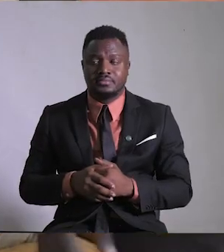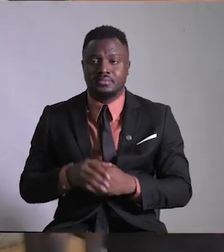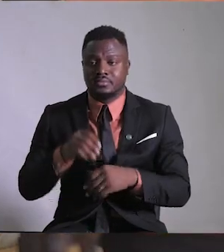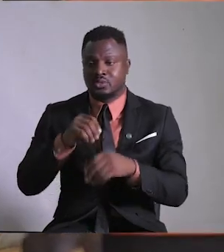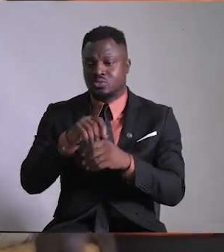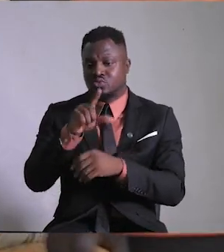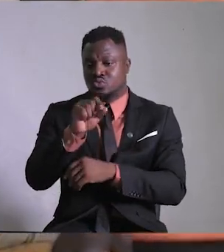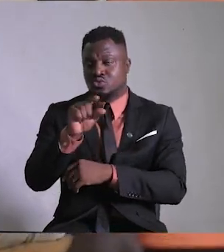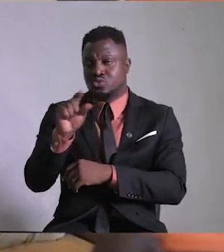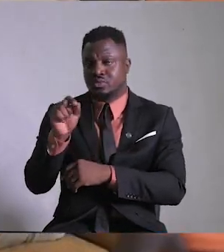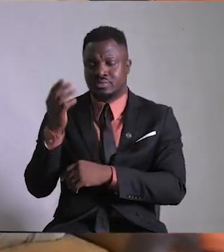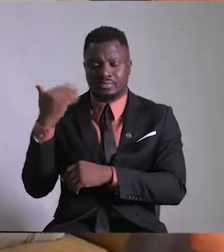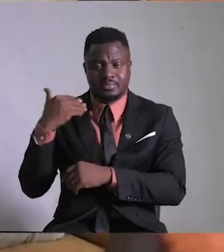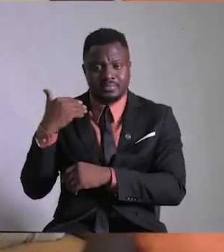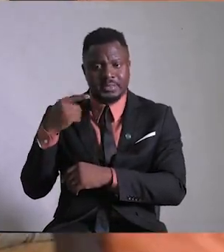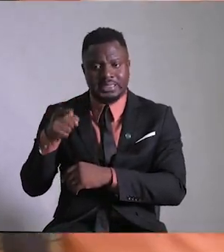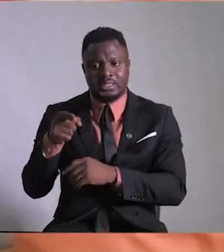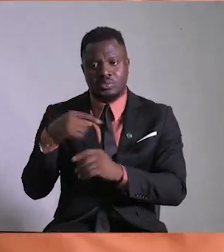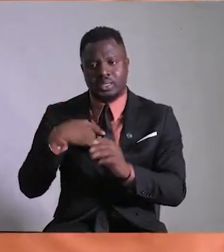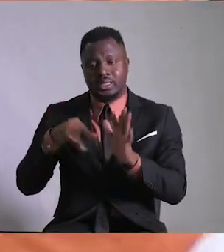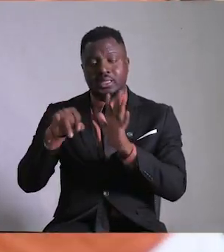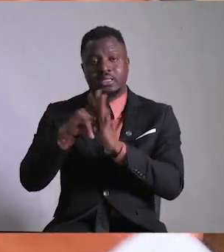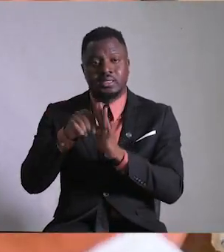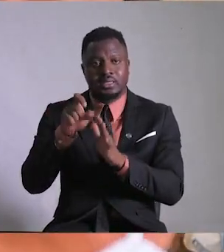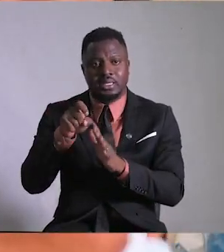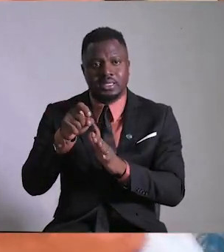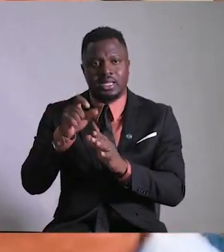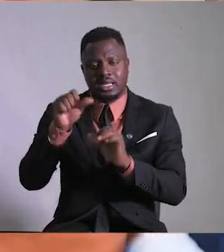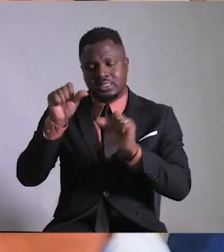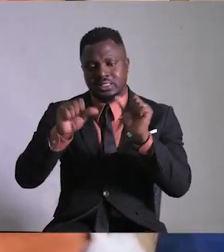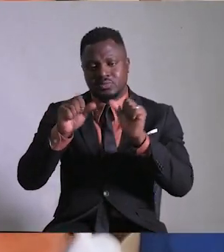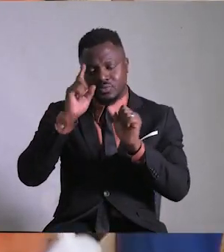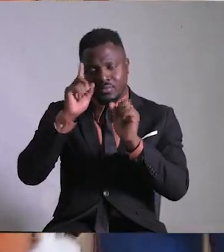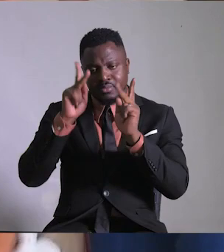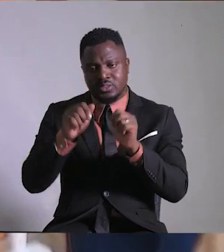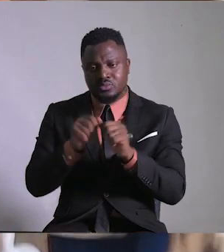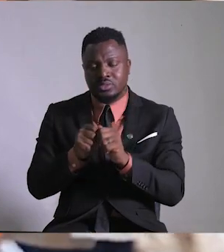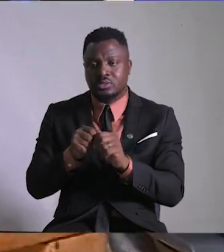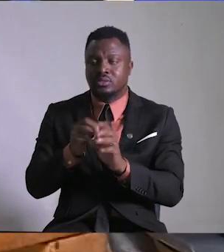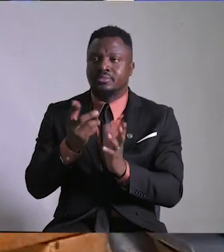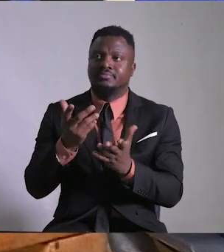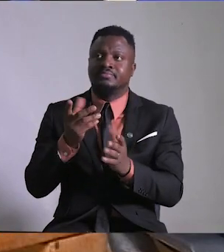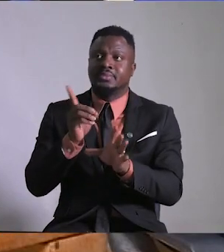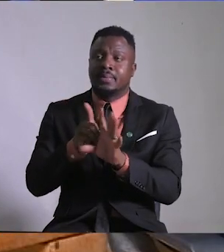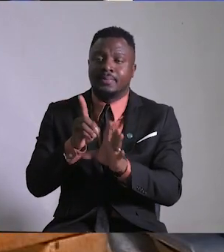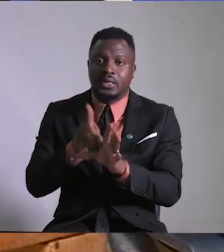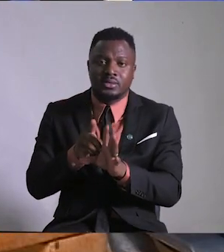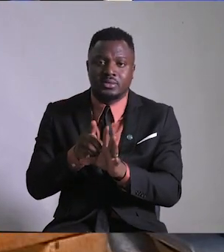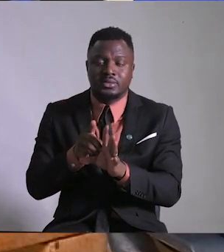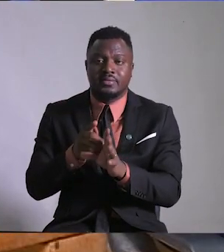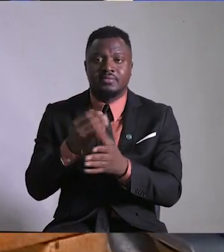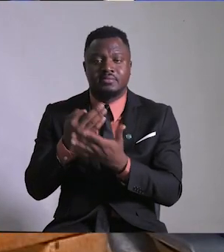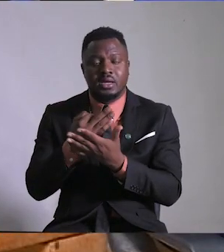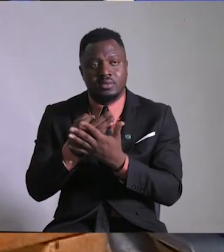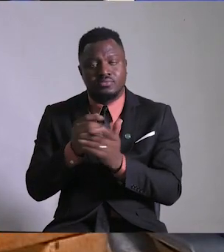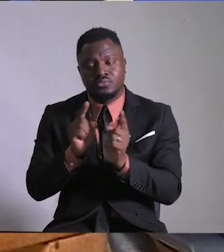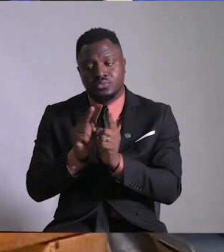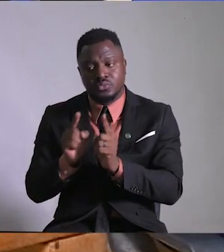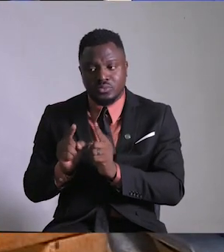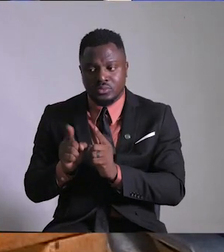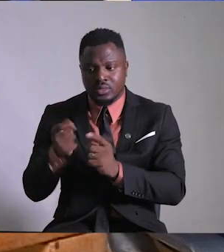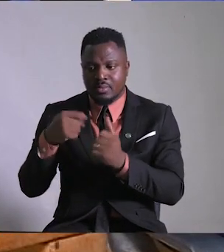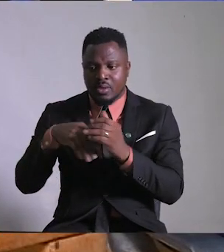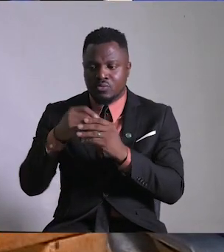In 2020, for instance, they did needs assessment of the people with disability,